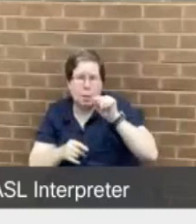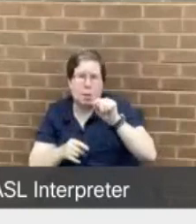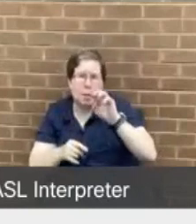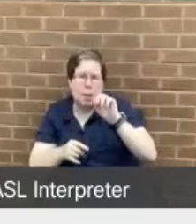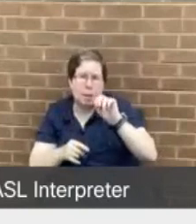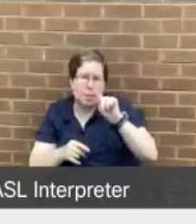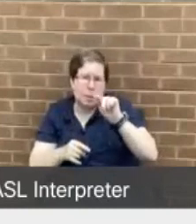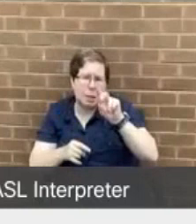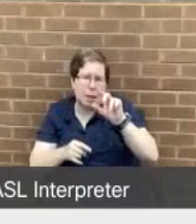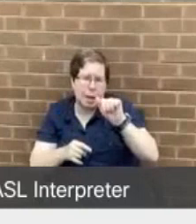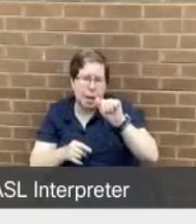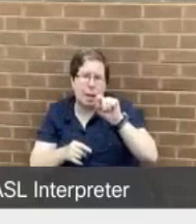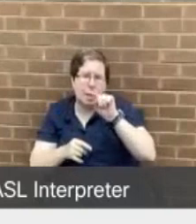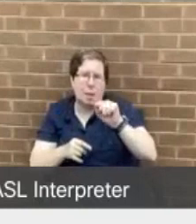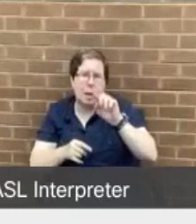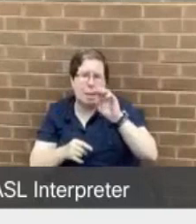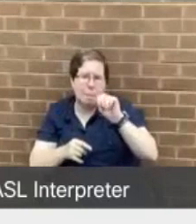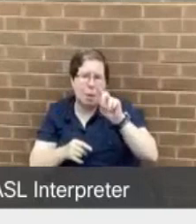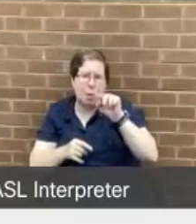rtp.mta.maryland.gov.